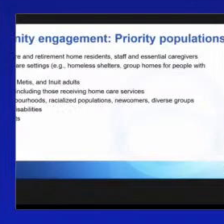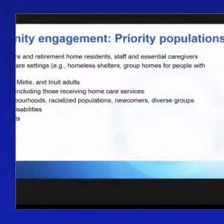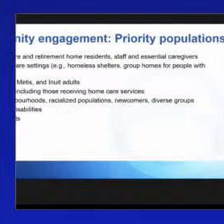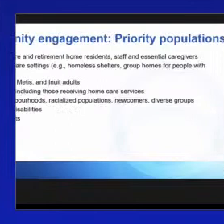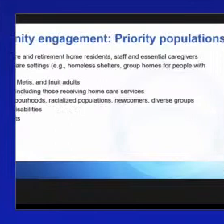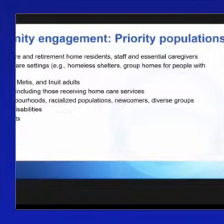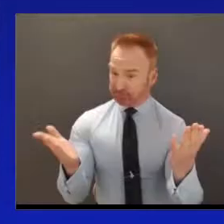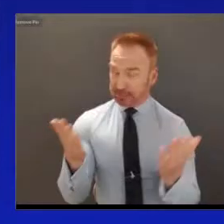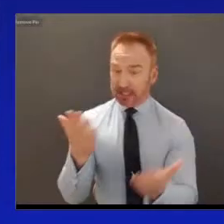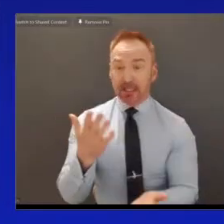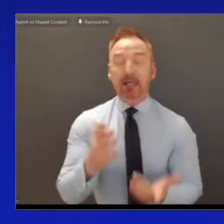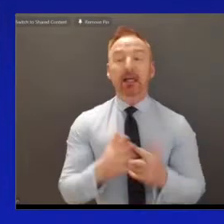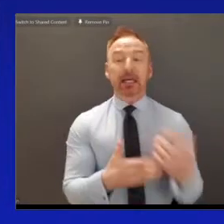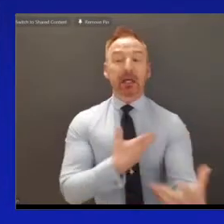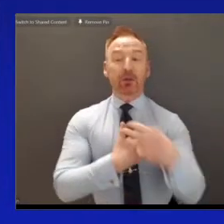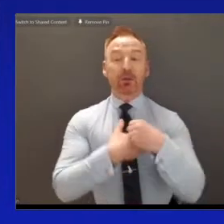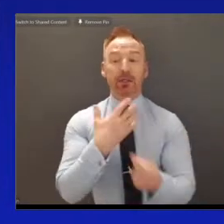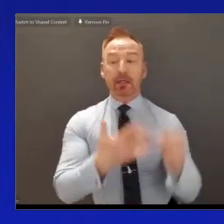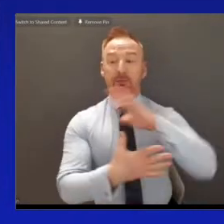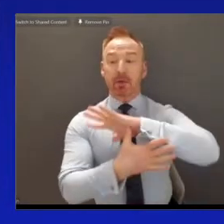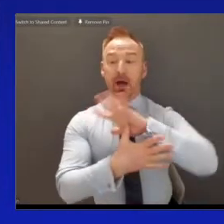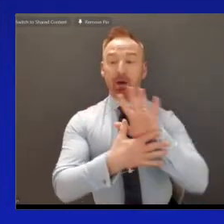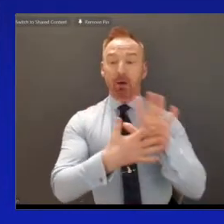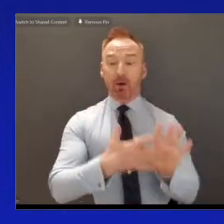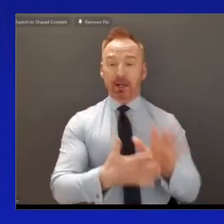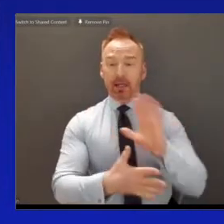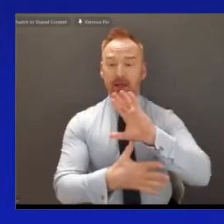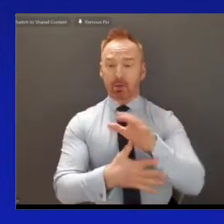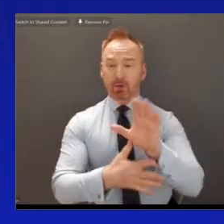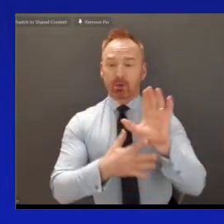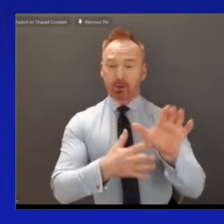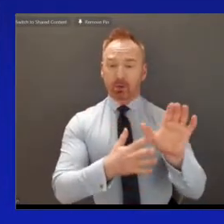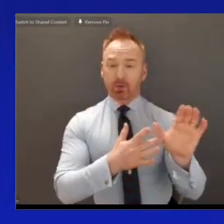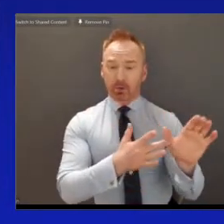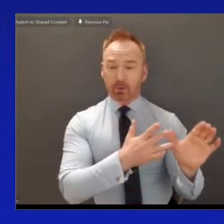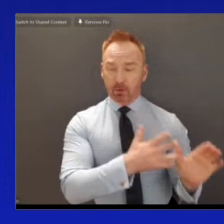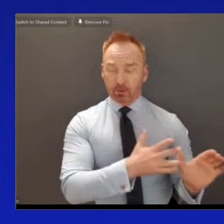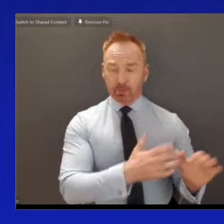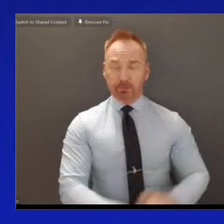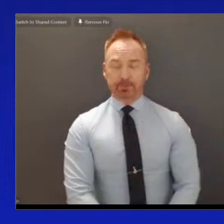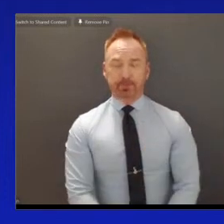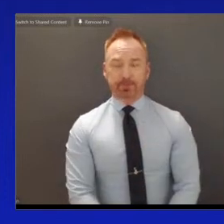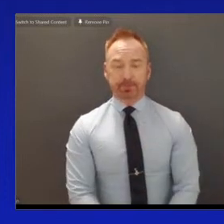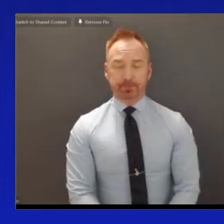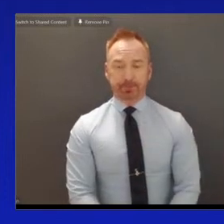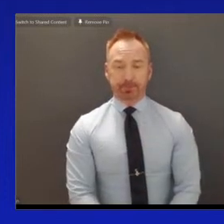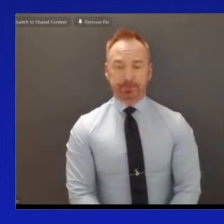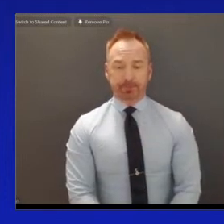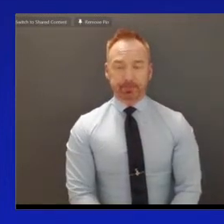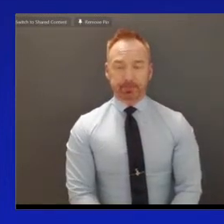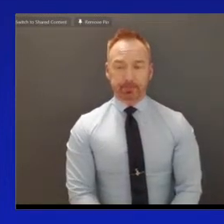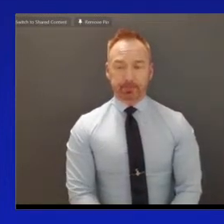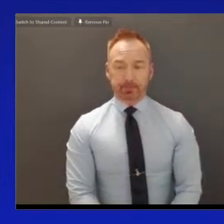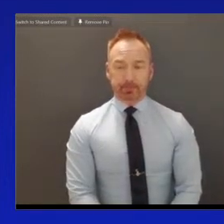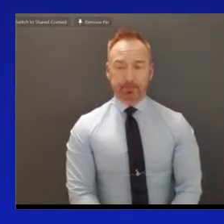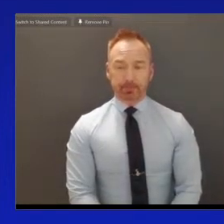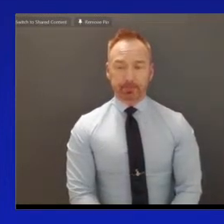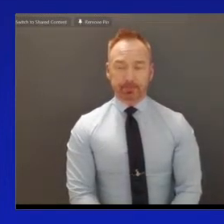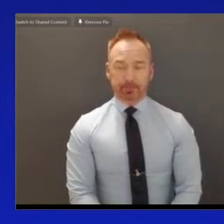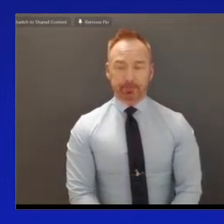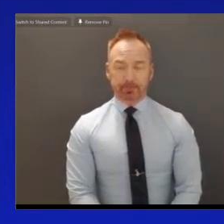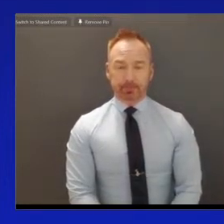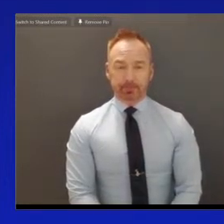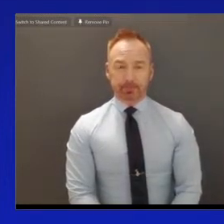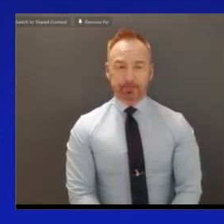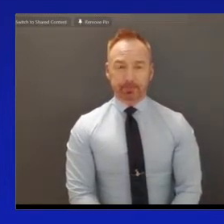more about how we're working with certain priority populations. The Ottawa Hospital and again